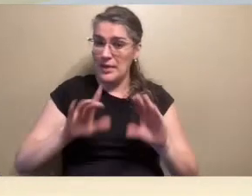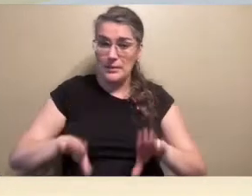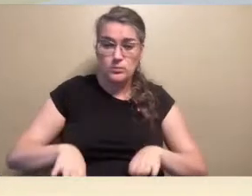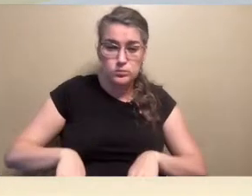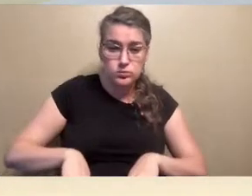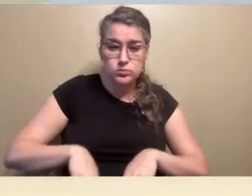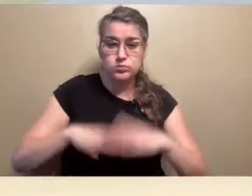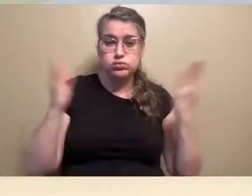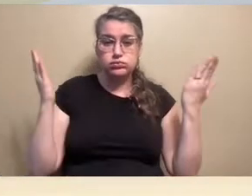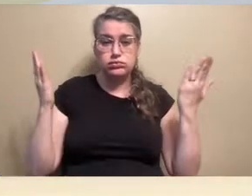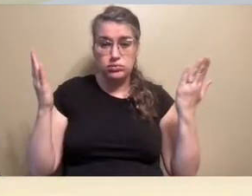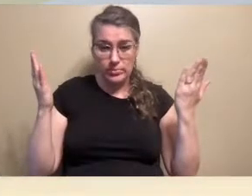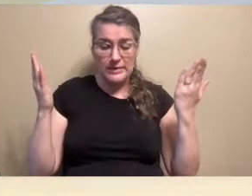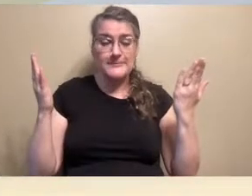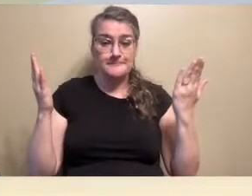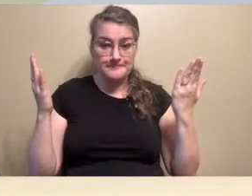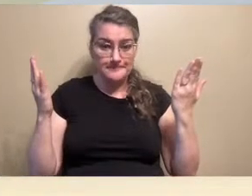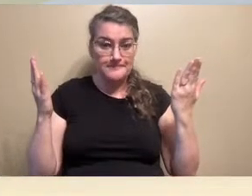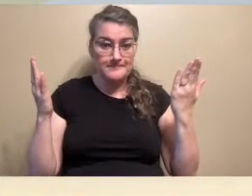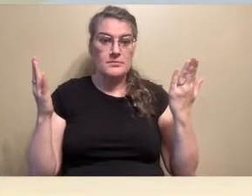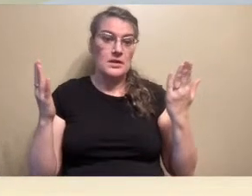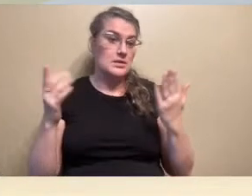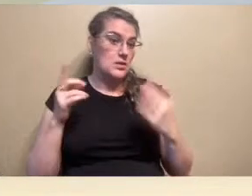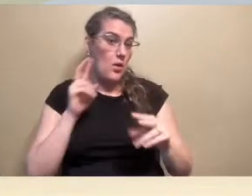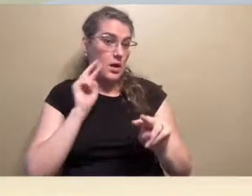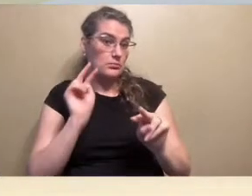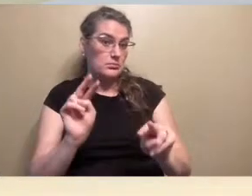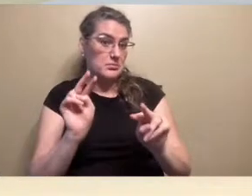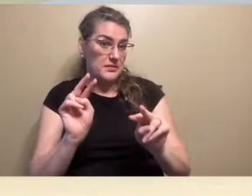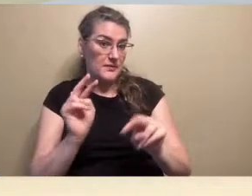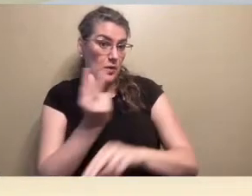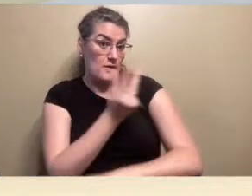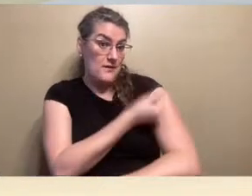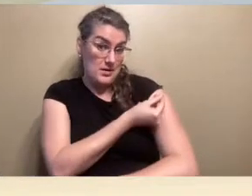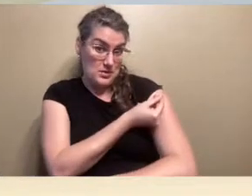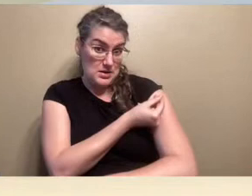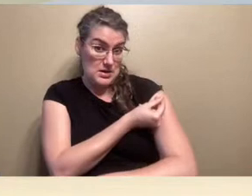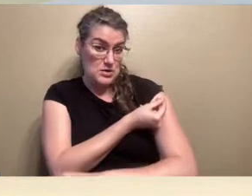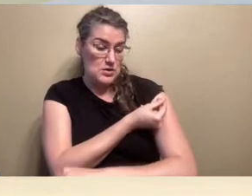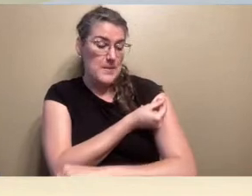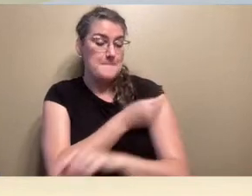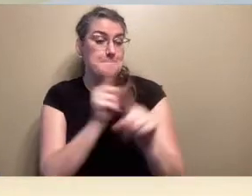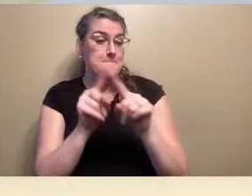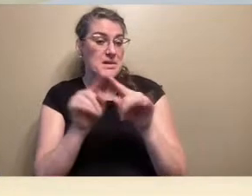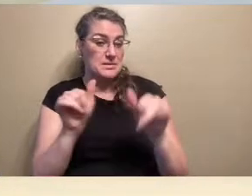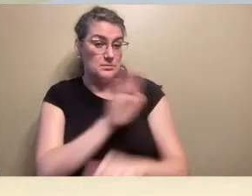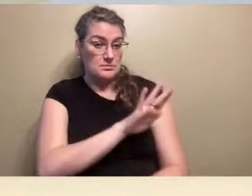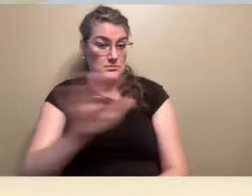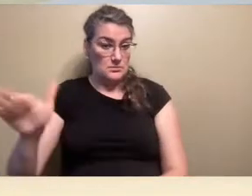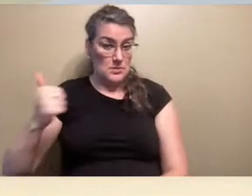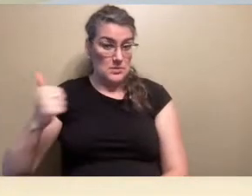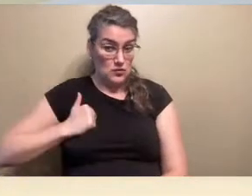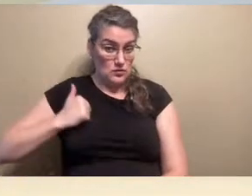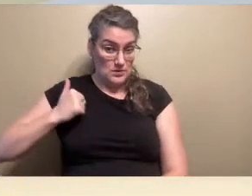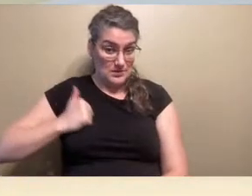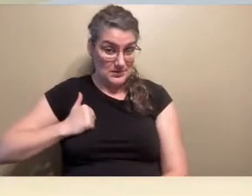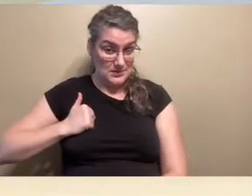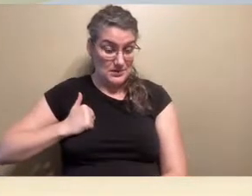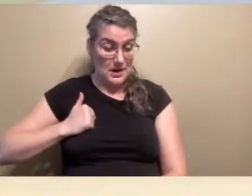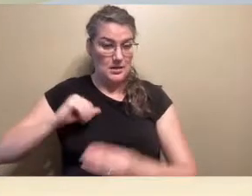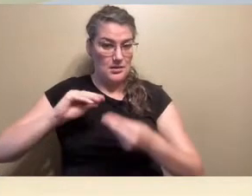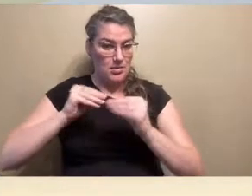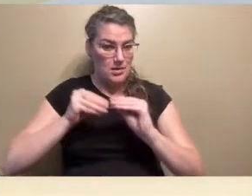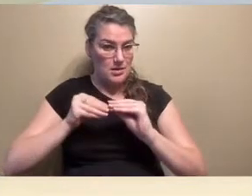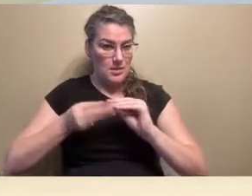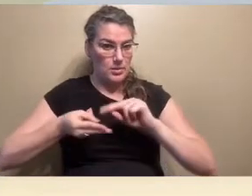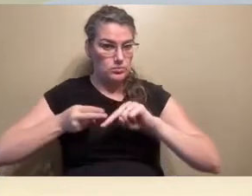just wondering, looking at vaccination rates, but also looking at the situation across Canada, the COVID-19 situation, how on target